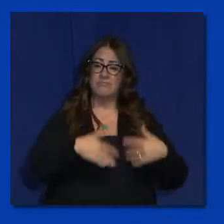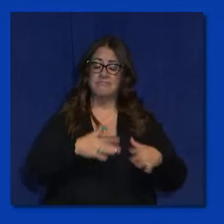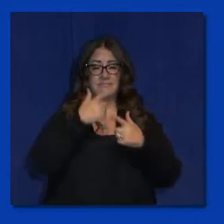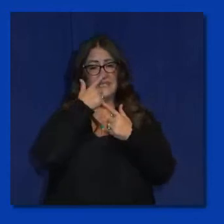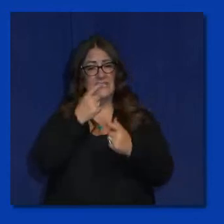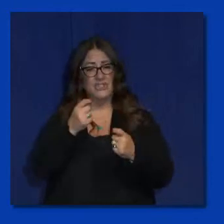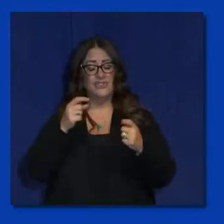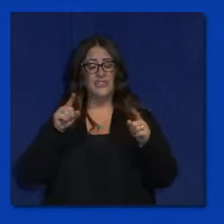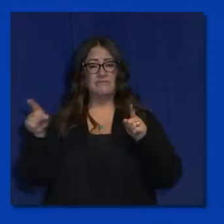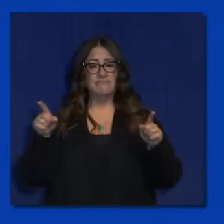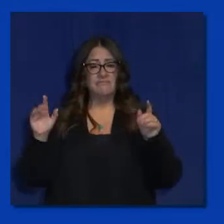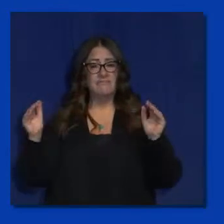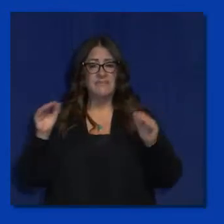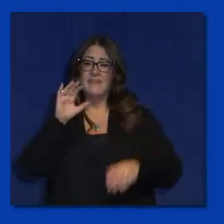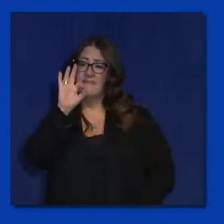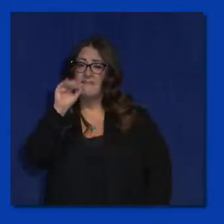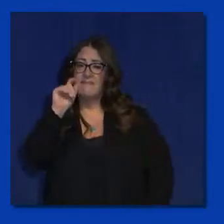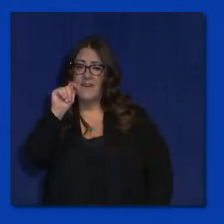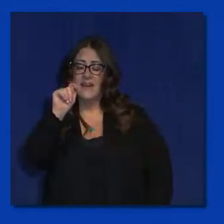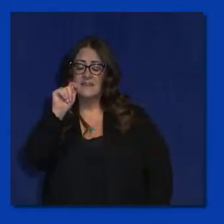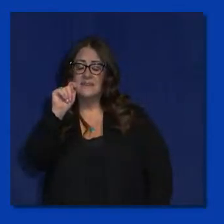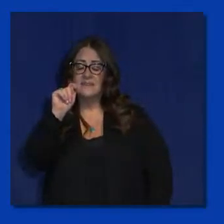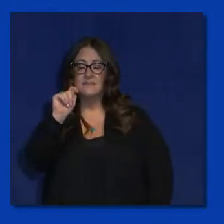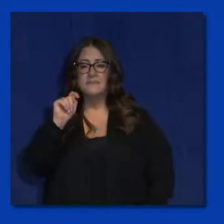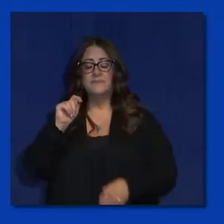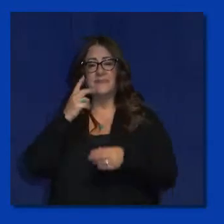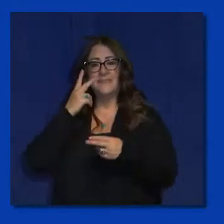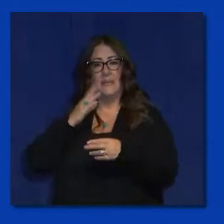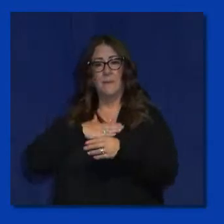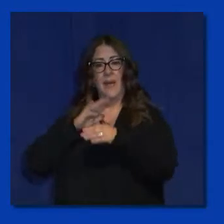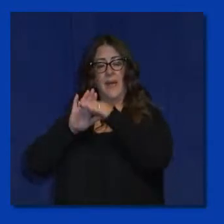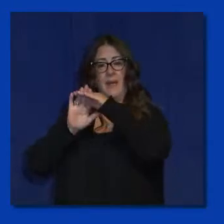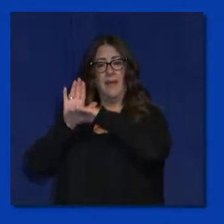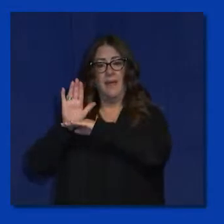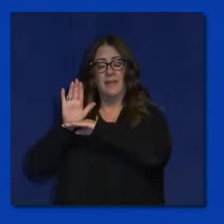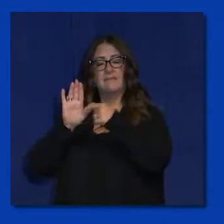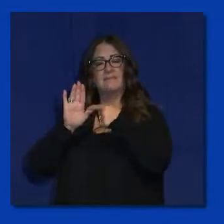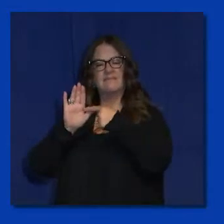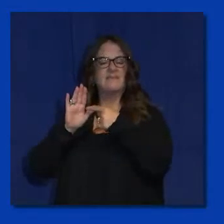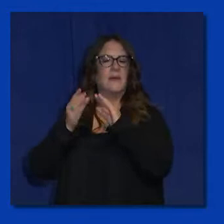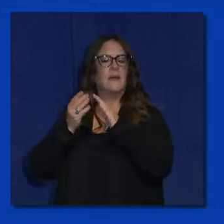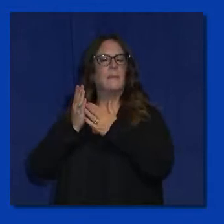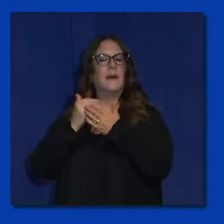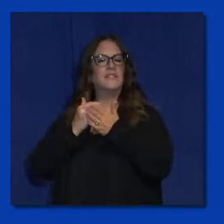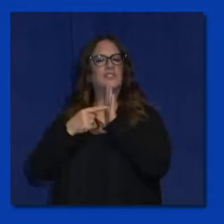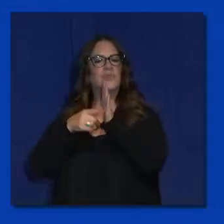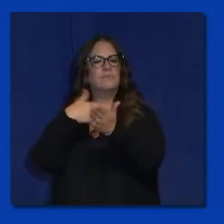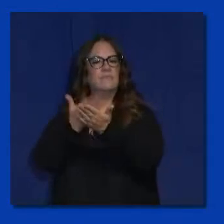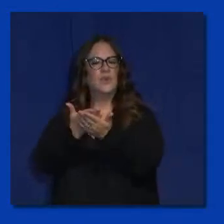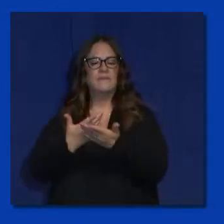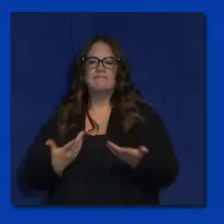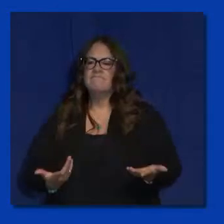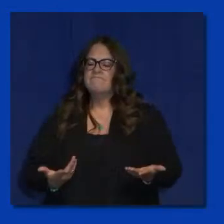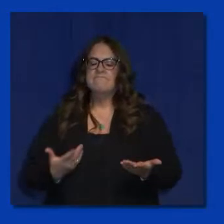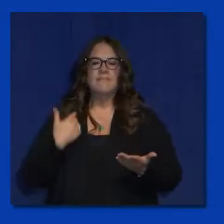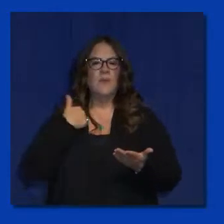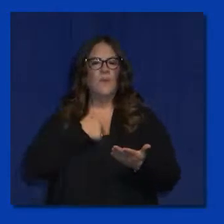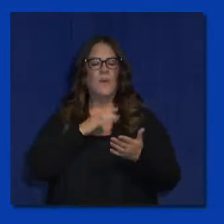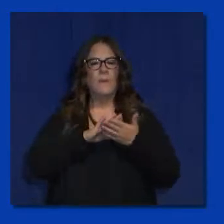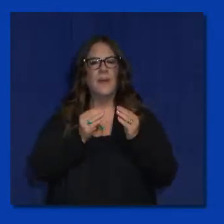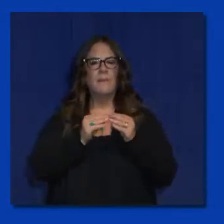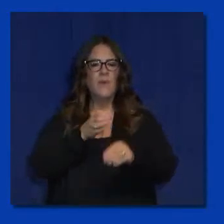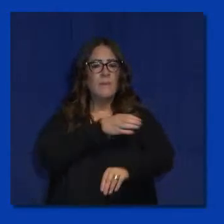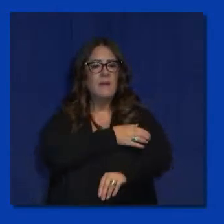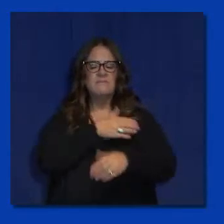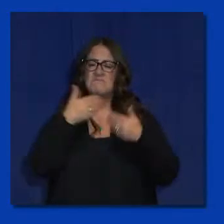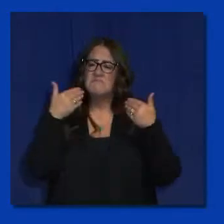Interesting fact. Reflected, by the way, in these budget numbers, aren't they? So we want to be even more muscular.